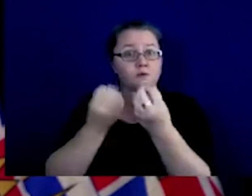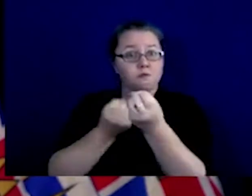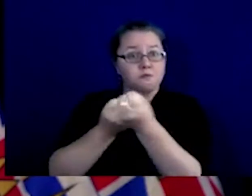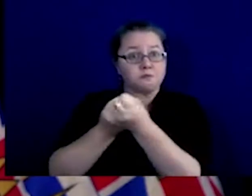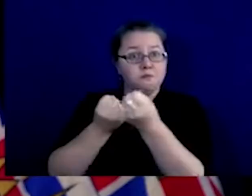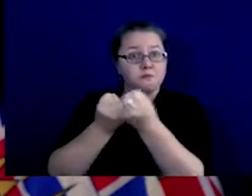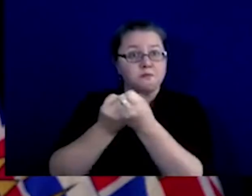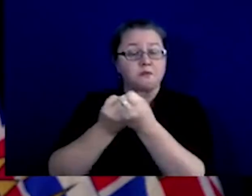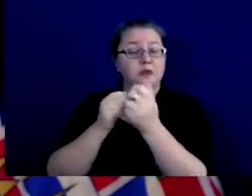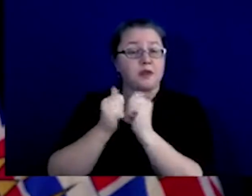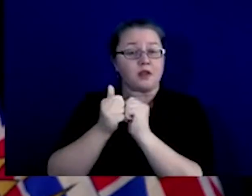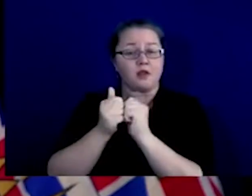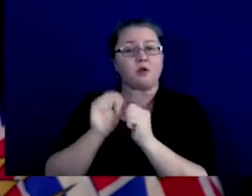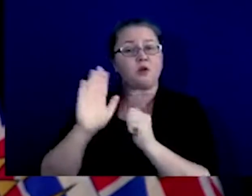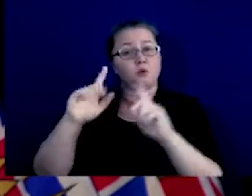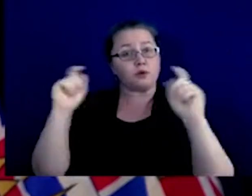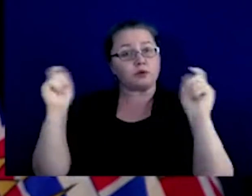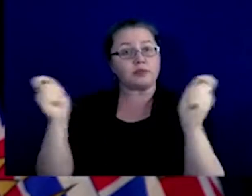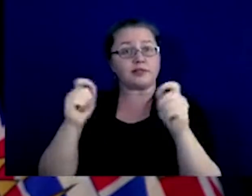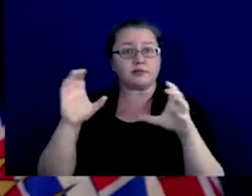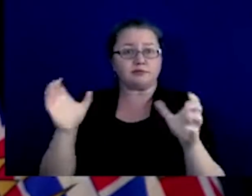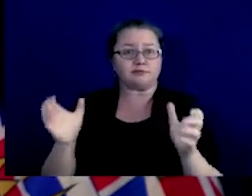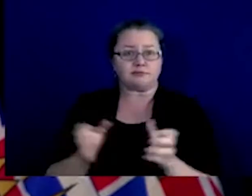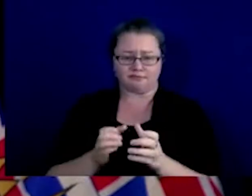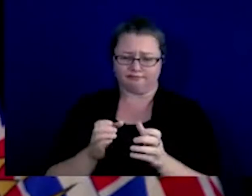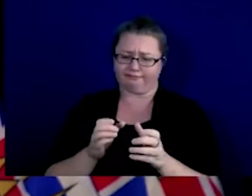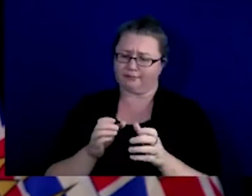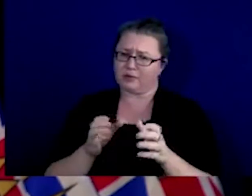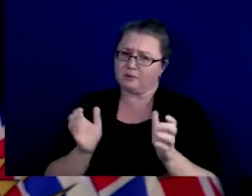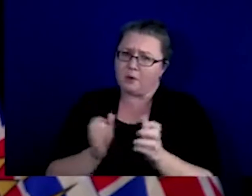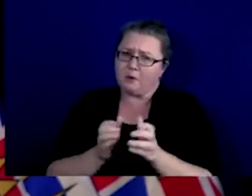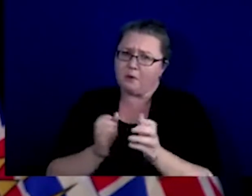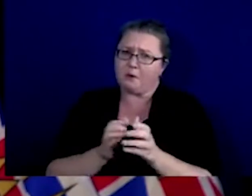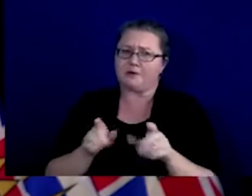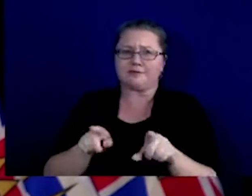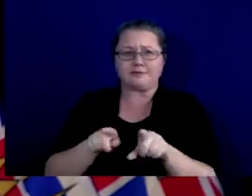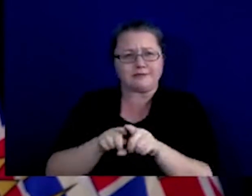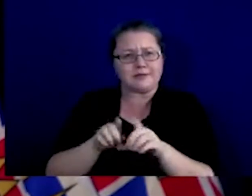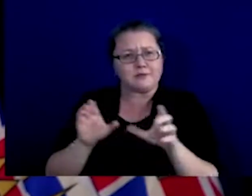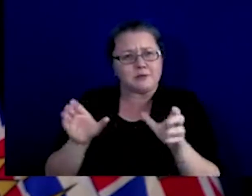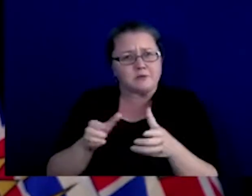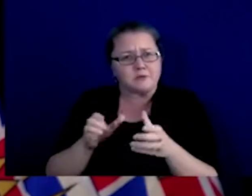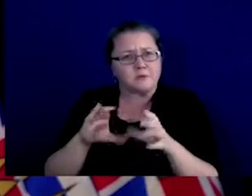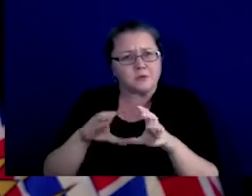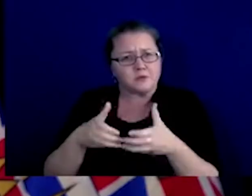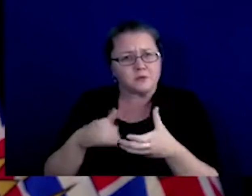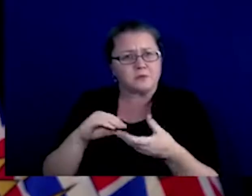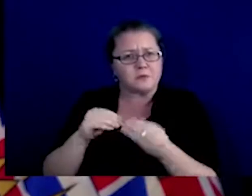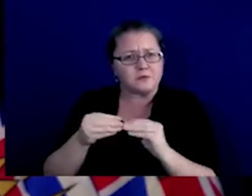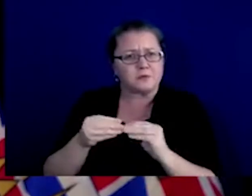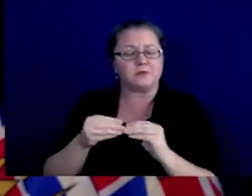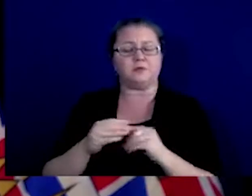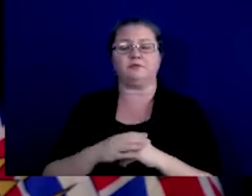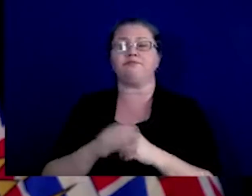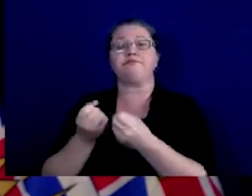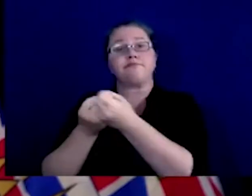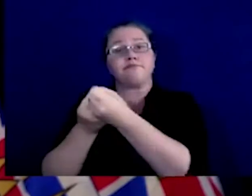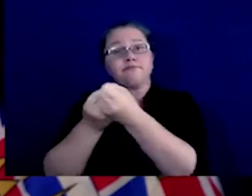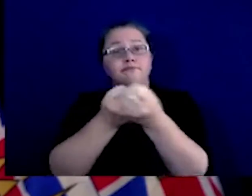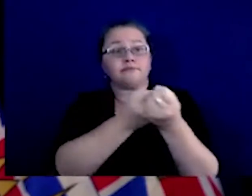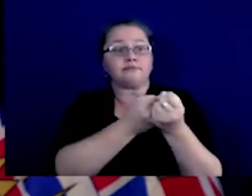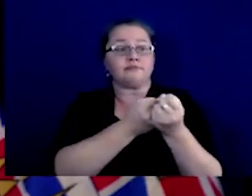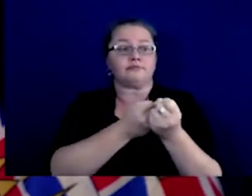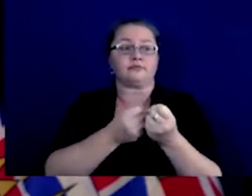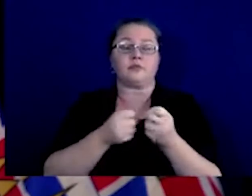and we've seen that. We've seen that in the progression of our pandemic here in BC. We need to all continue to do our part, and